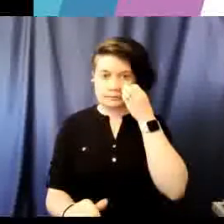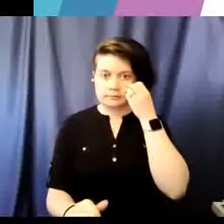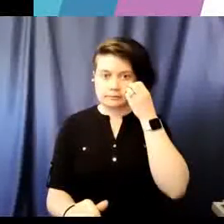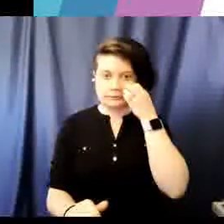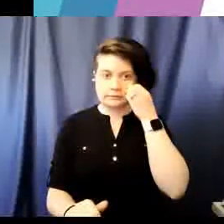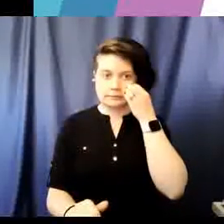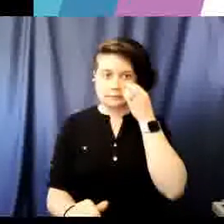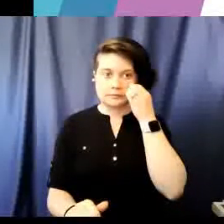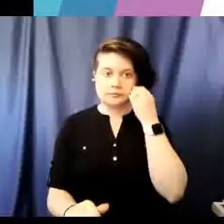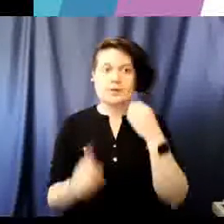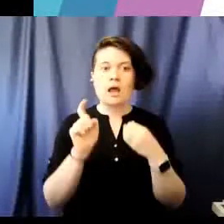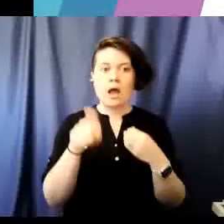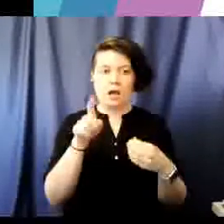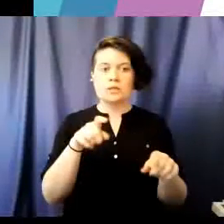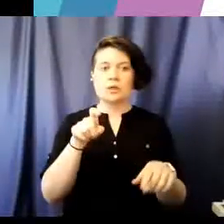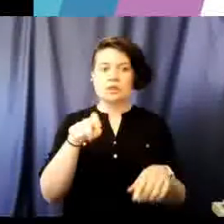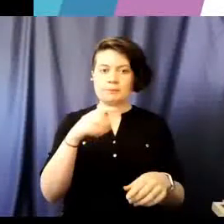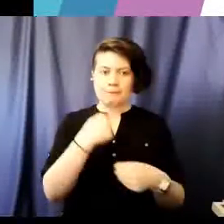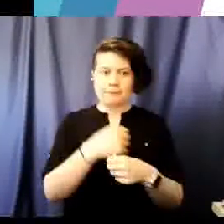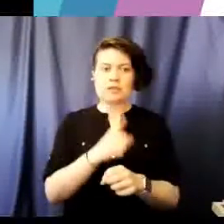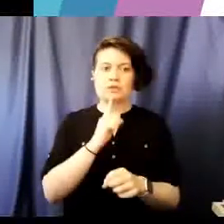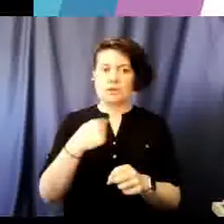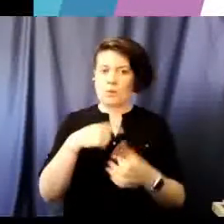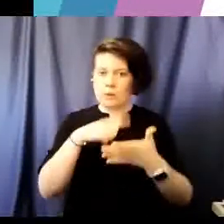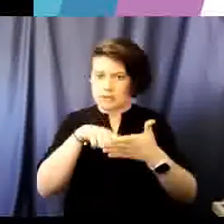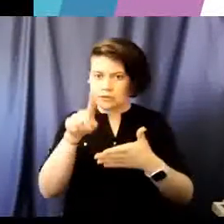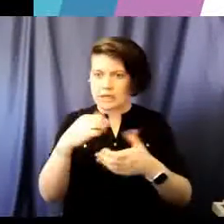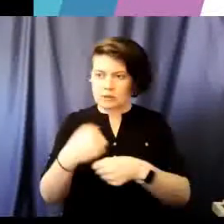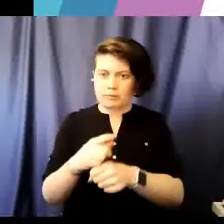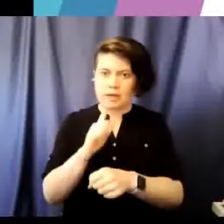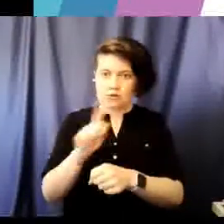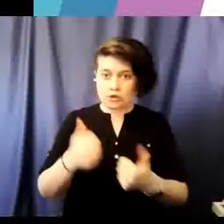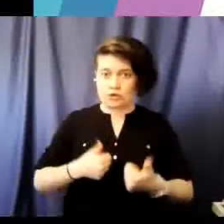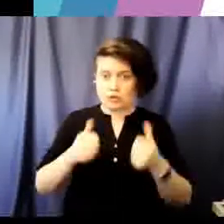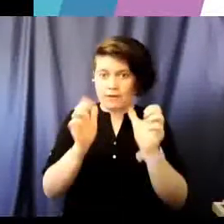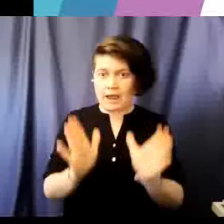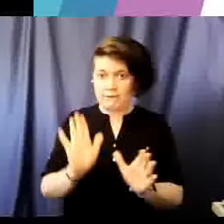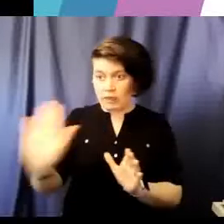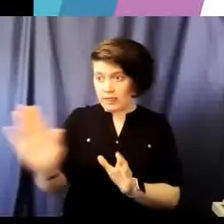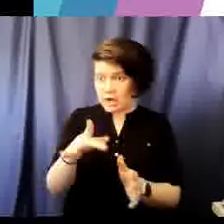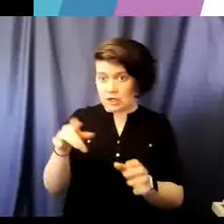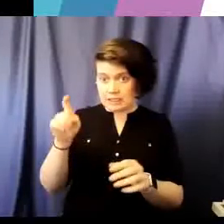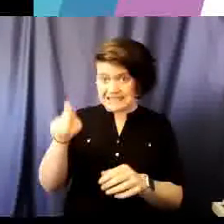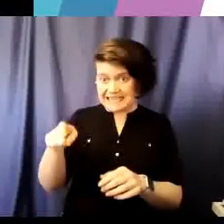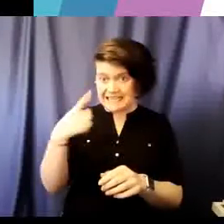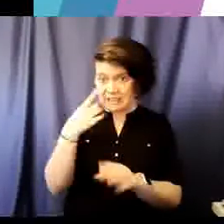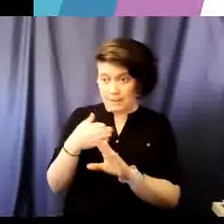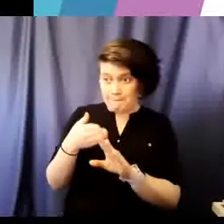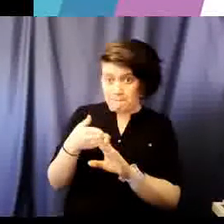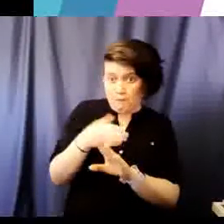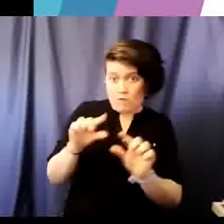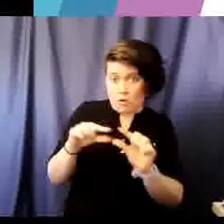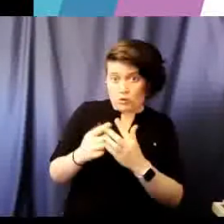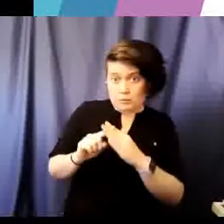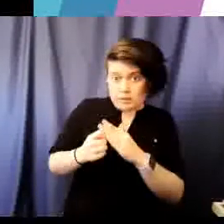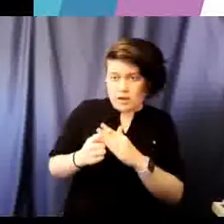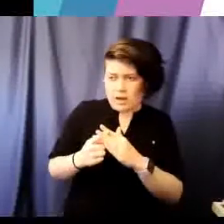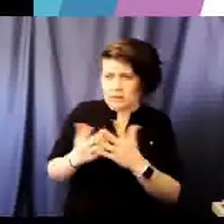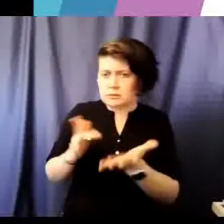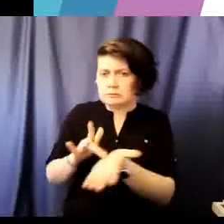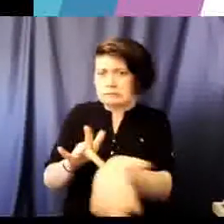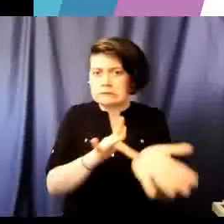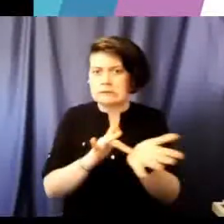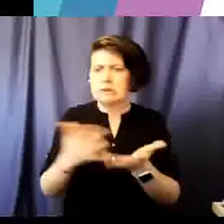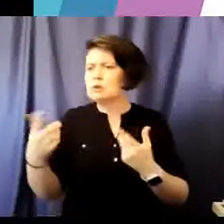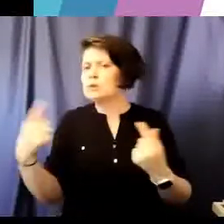We also need to make sure that we're checking for survivors' basic needs at the beginning of the group. And this will probably need to be done